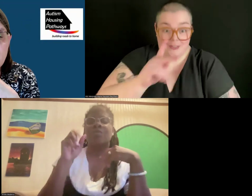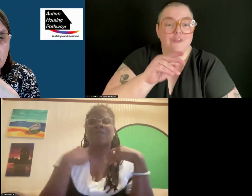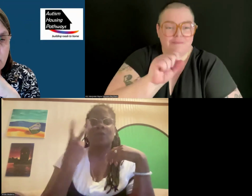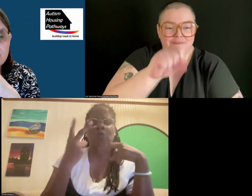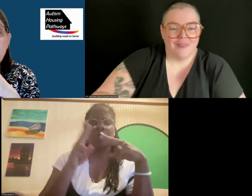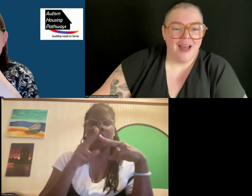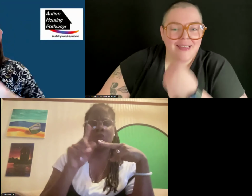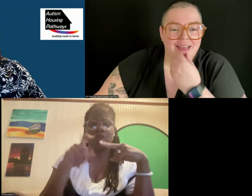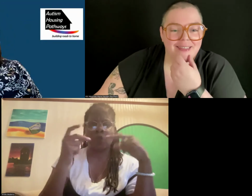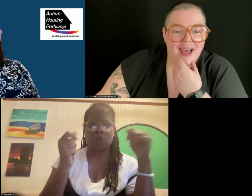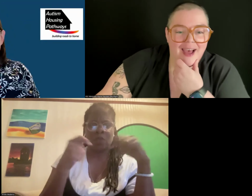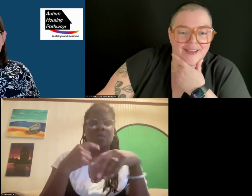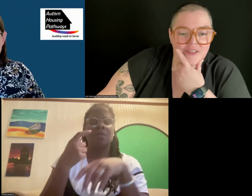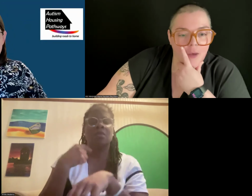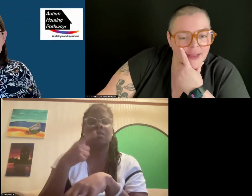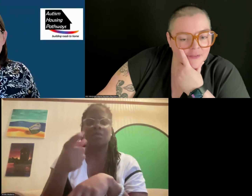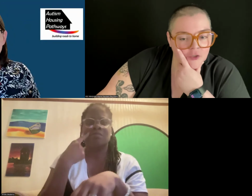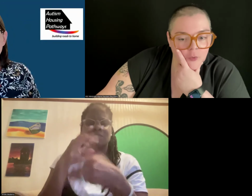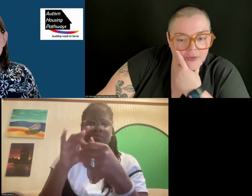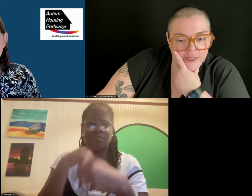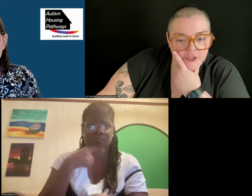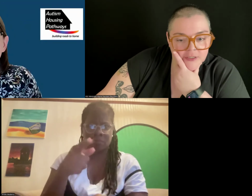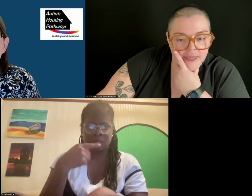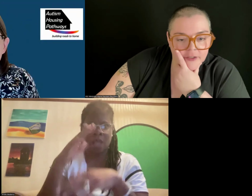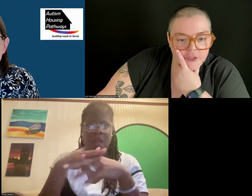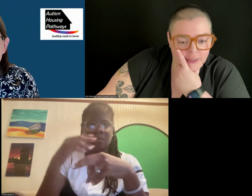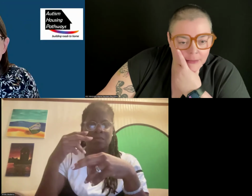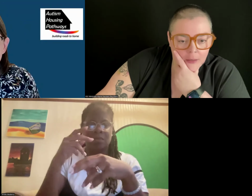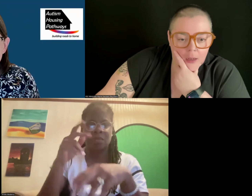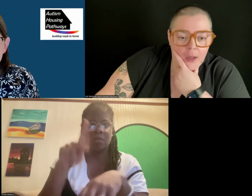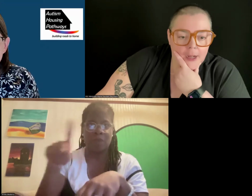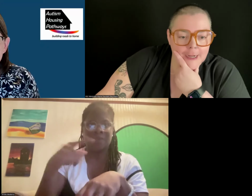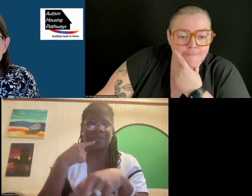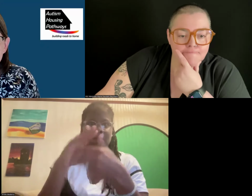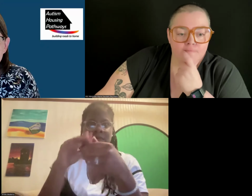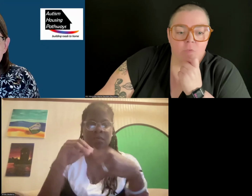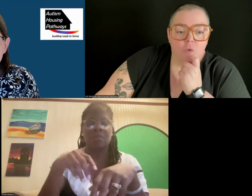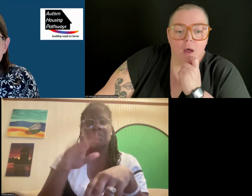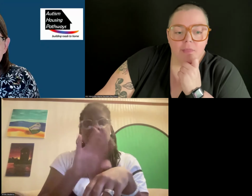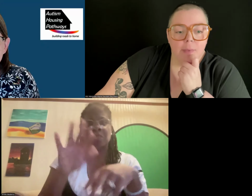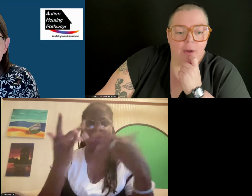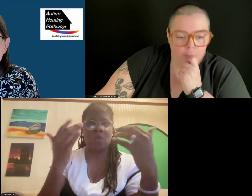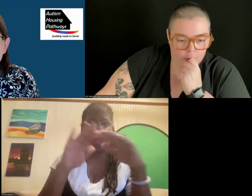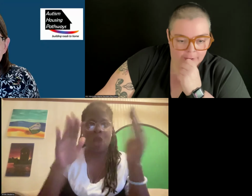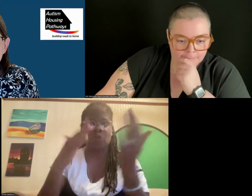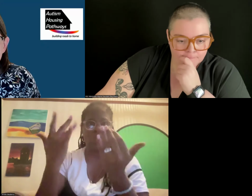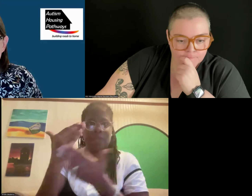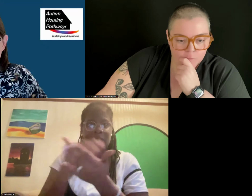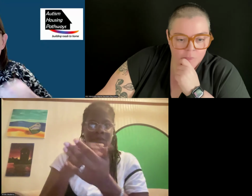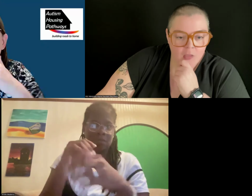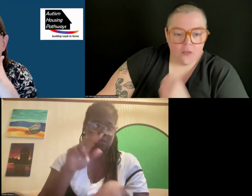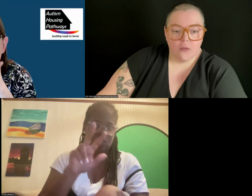Oh, Yes, hi. So I have two quick questions actually. So on the